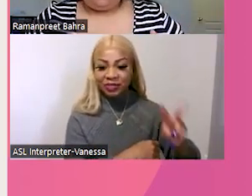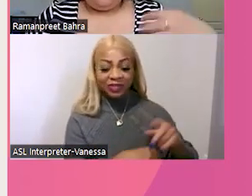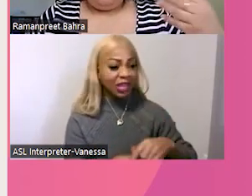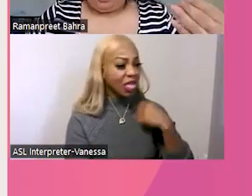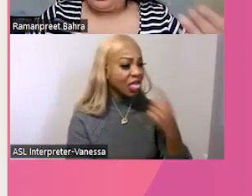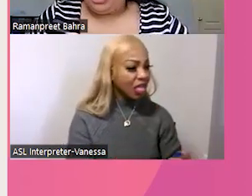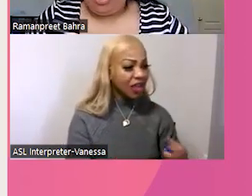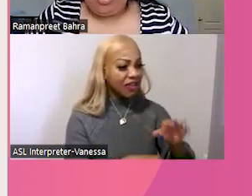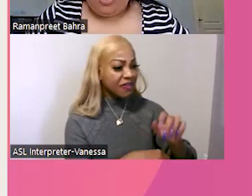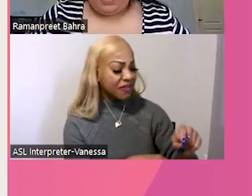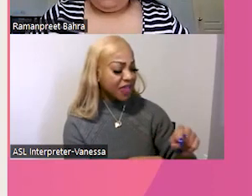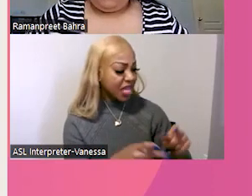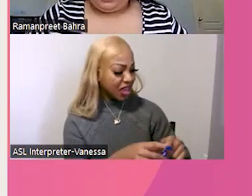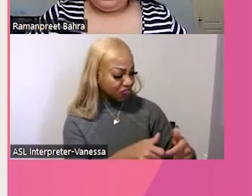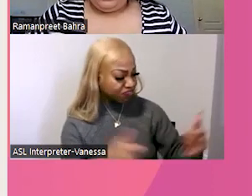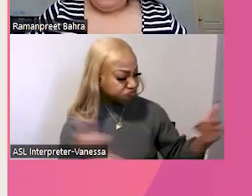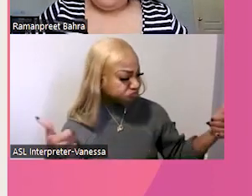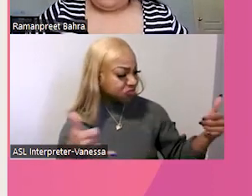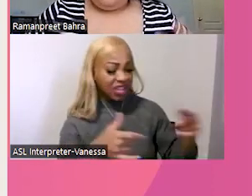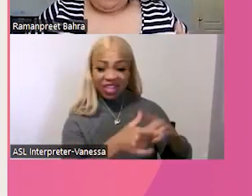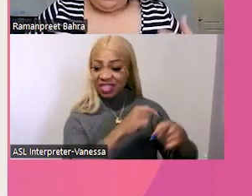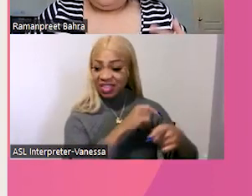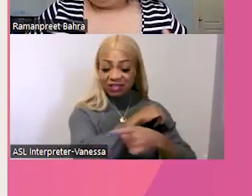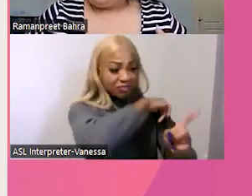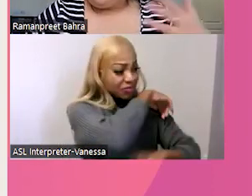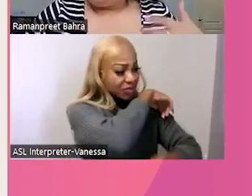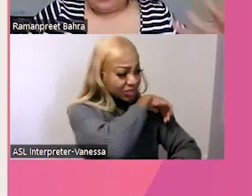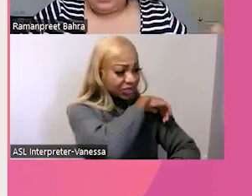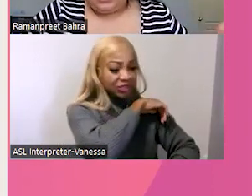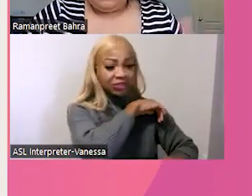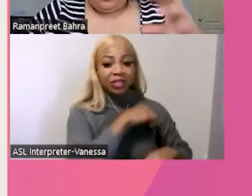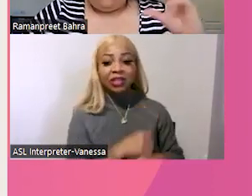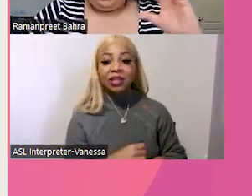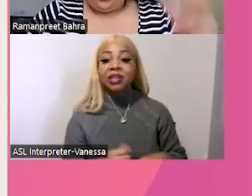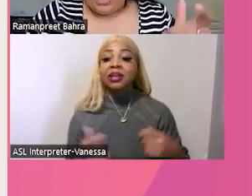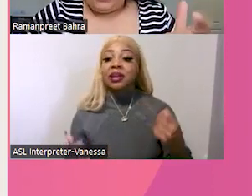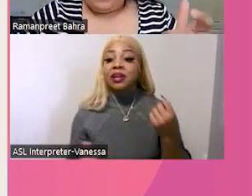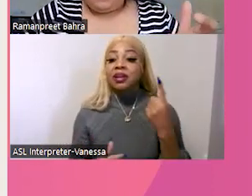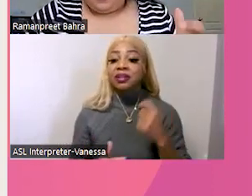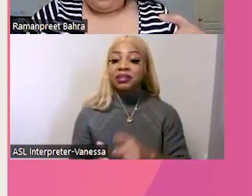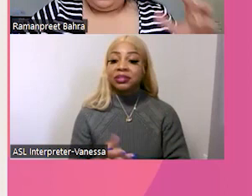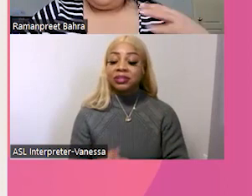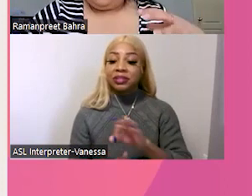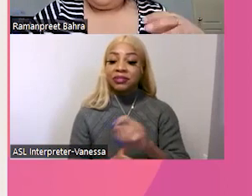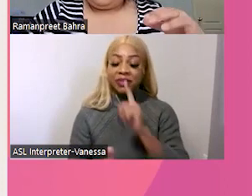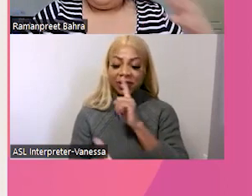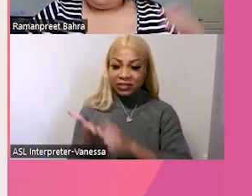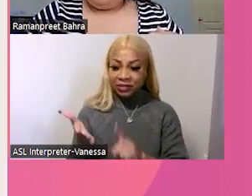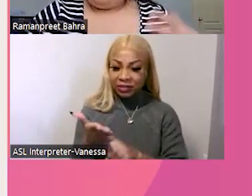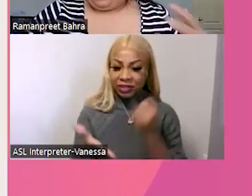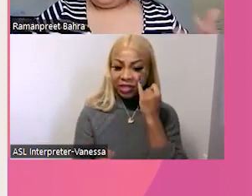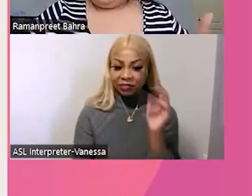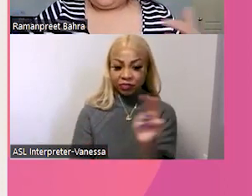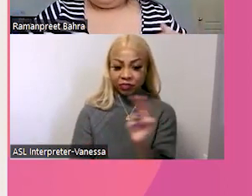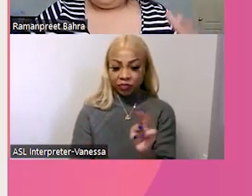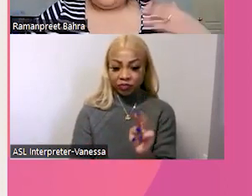scolded, she's punished for being fat. And what's happening here is that fat studies would look at this example and suggest that this form of